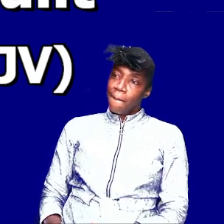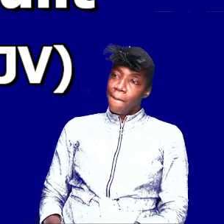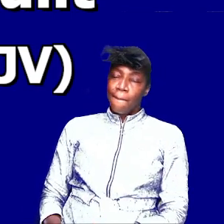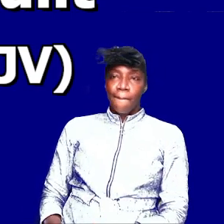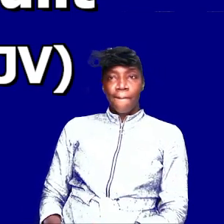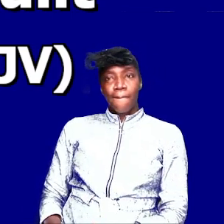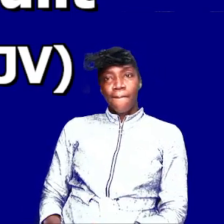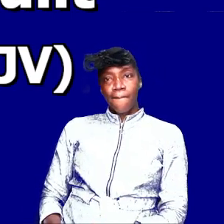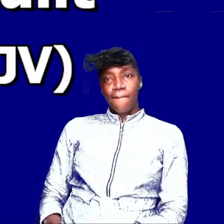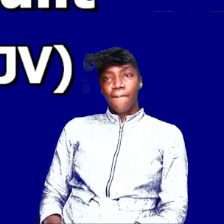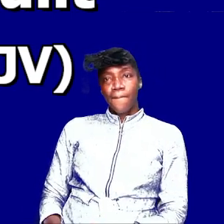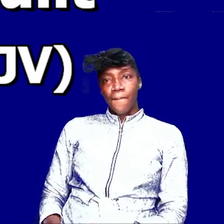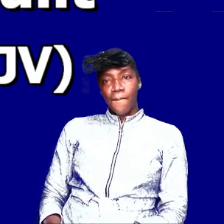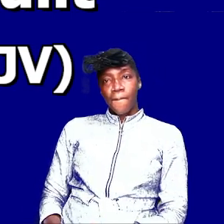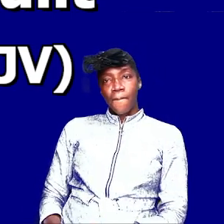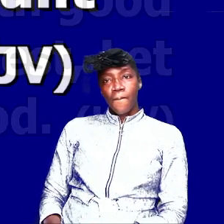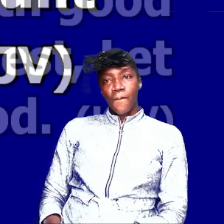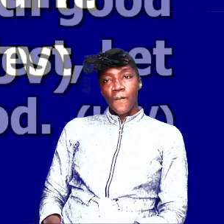Verse 36.